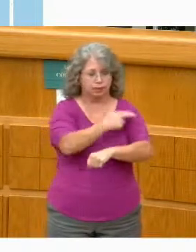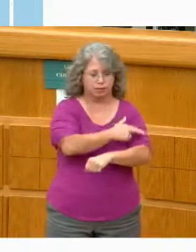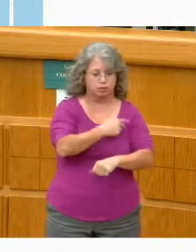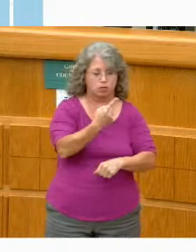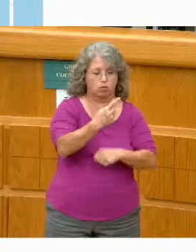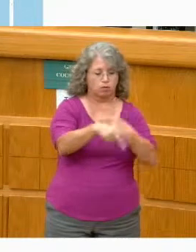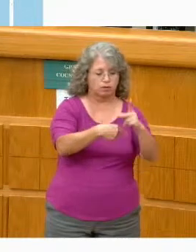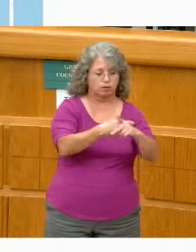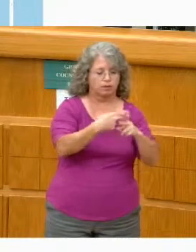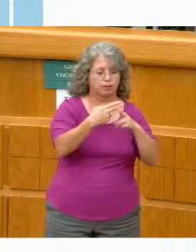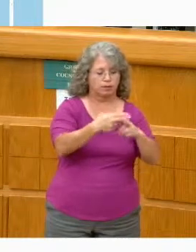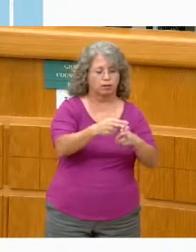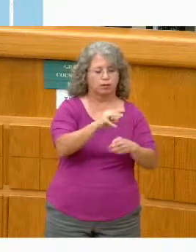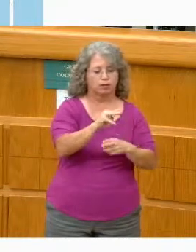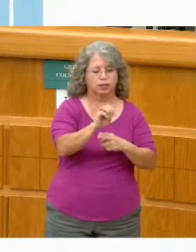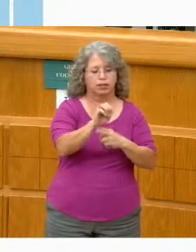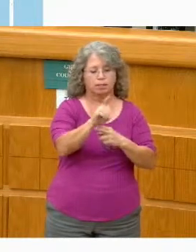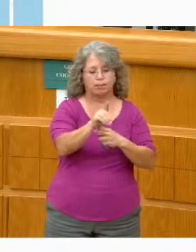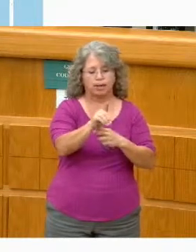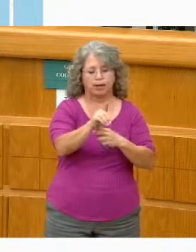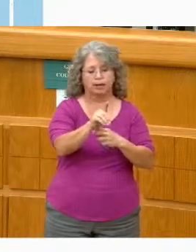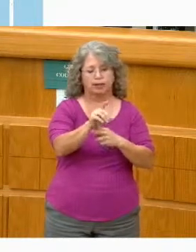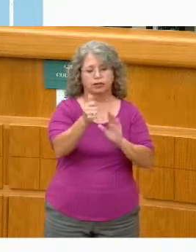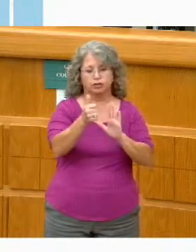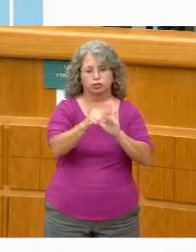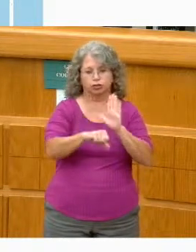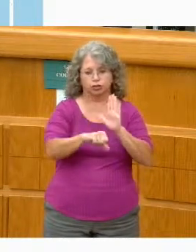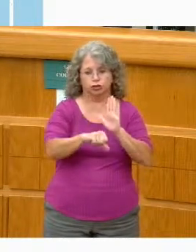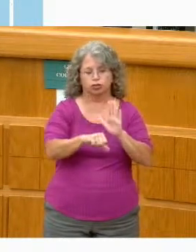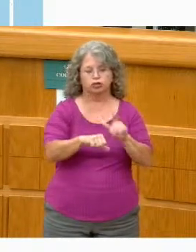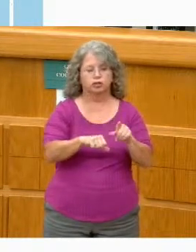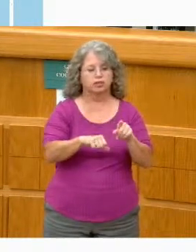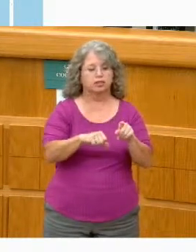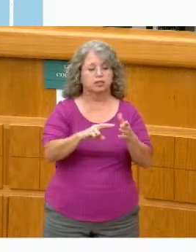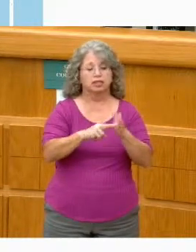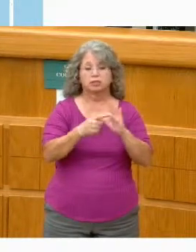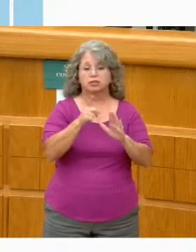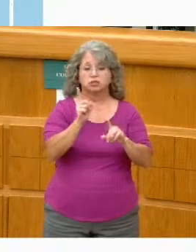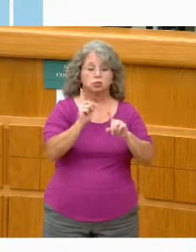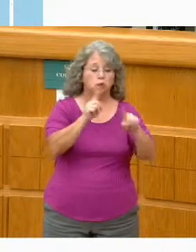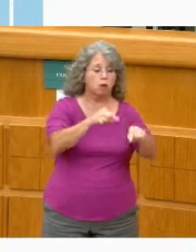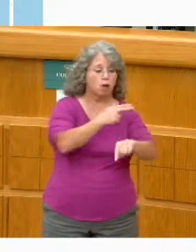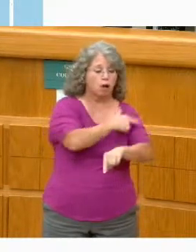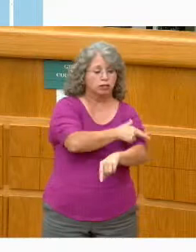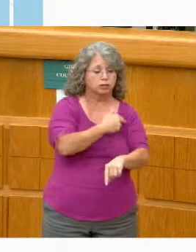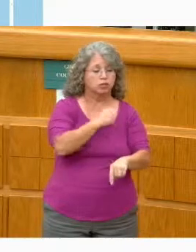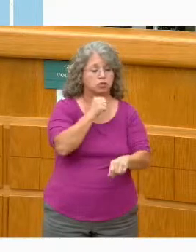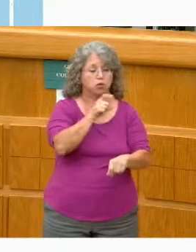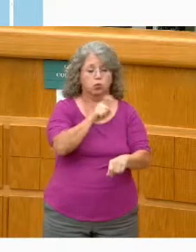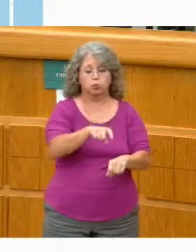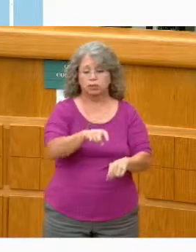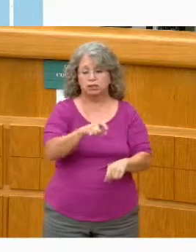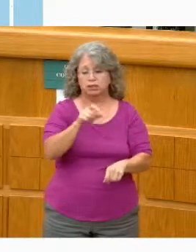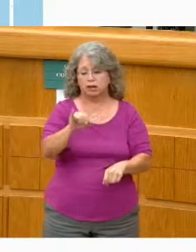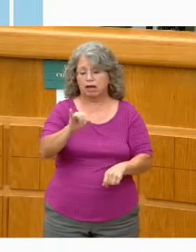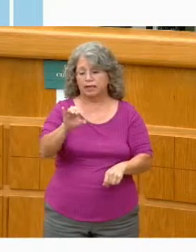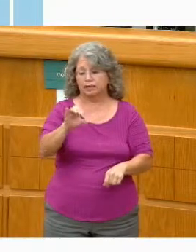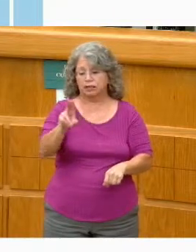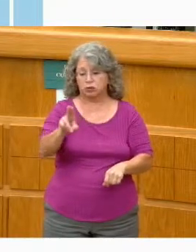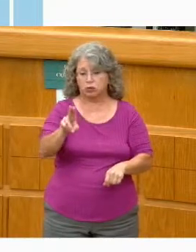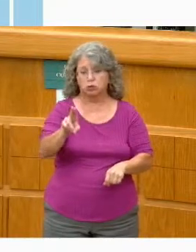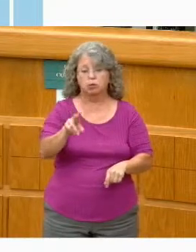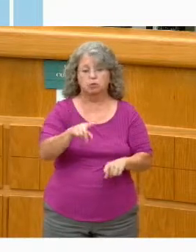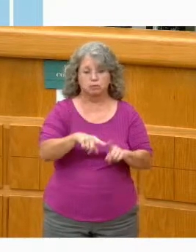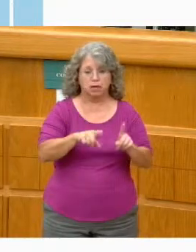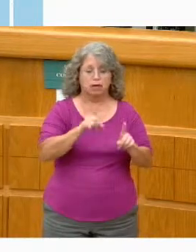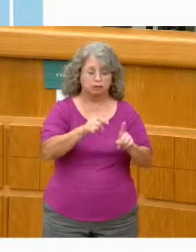bed is called med-surg, which means medical or surgical. You're admitted to the hospital and you don't need intensive care, but you need to be